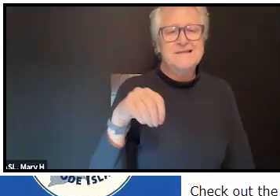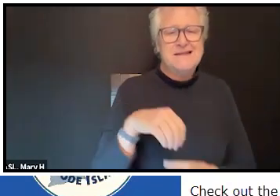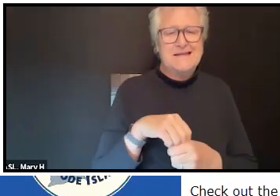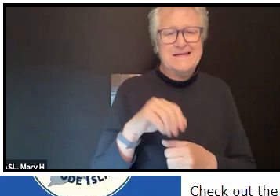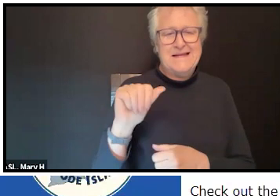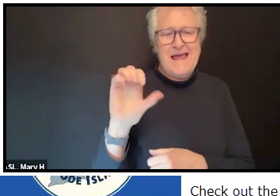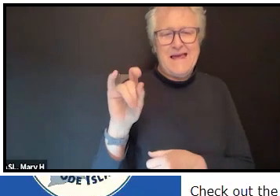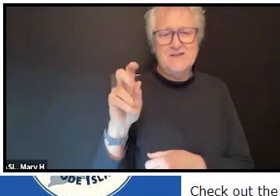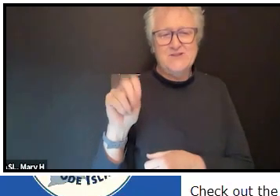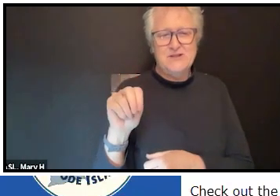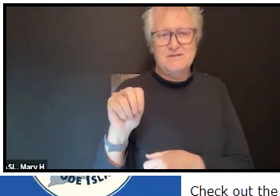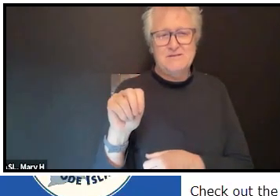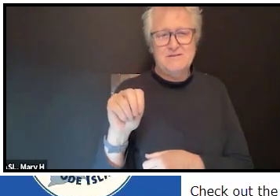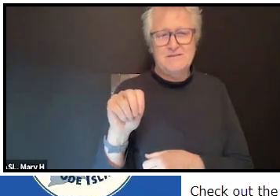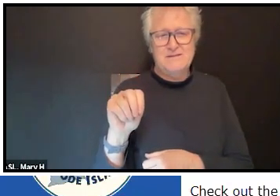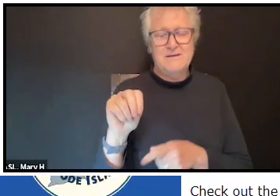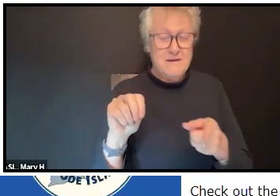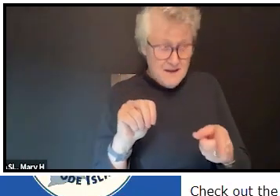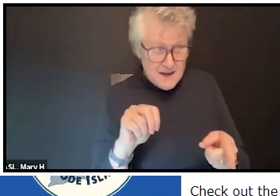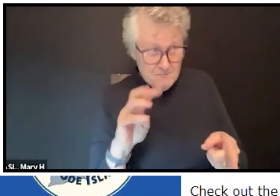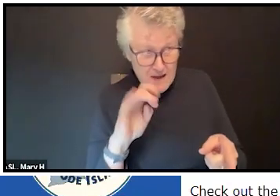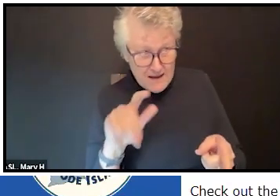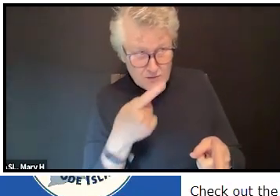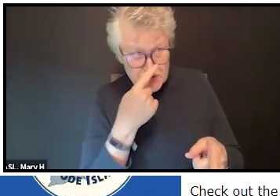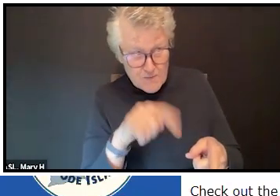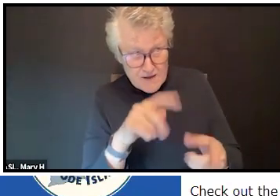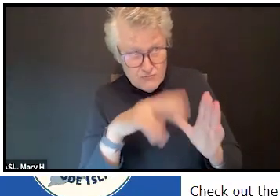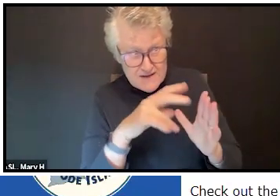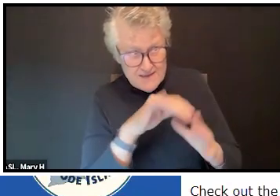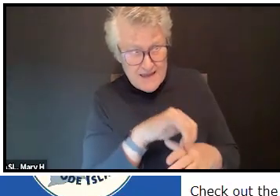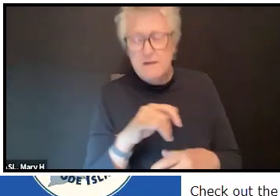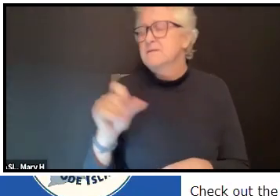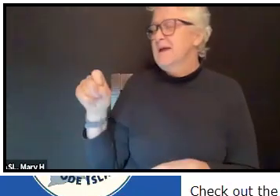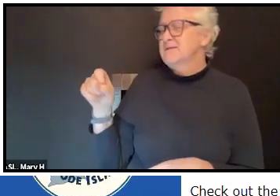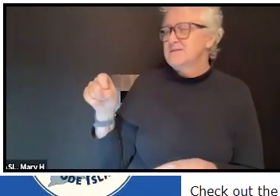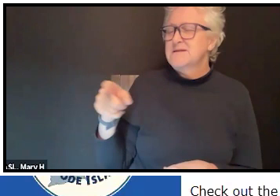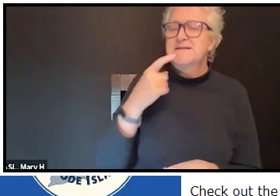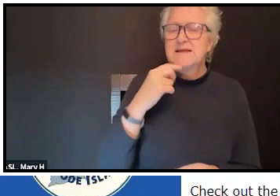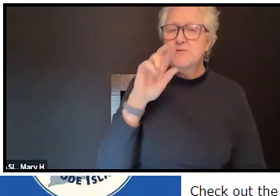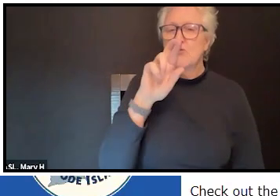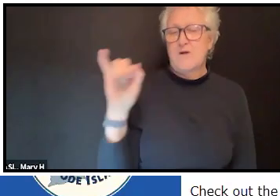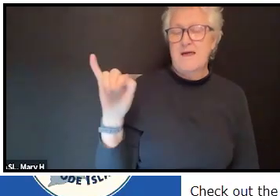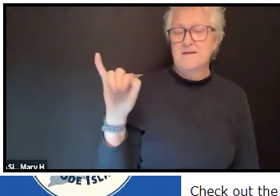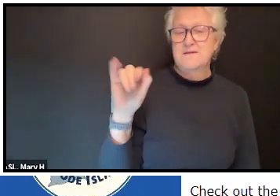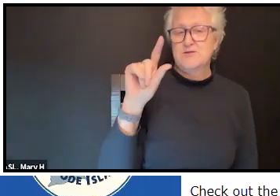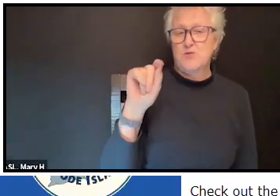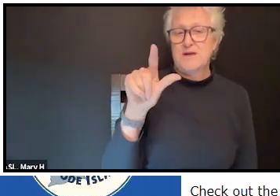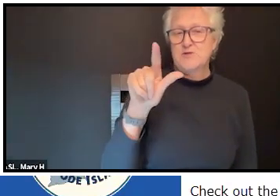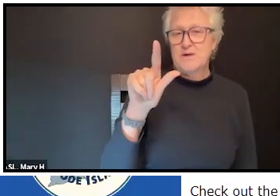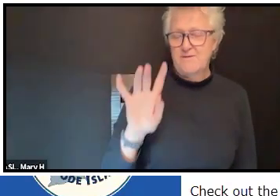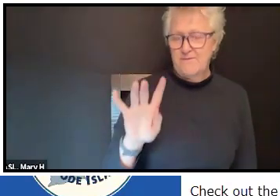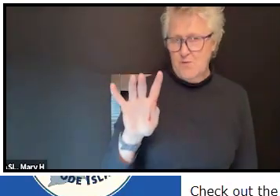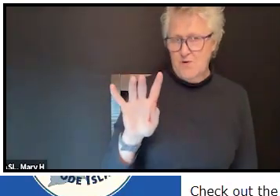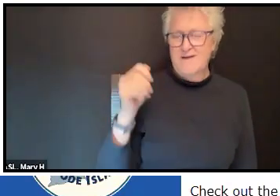that button says, please? And then Yeah, Keith will it says Rhode Island's 2024